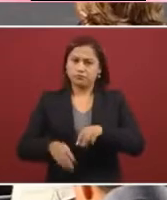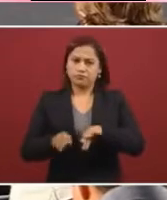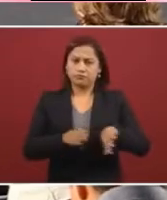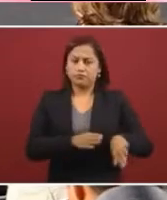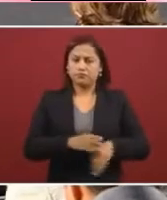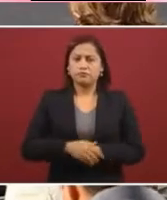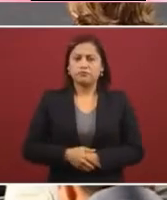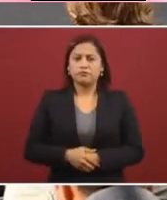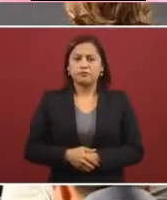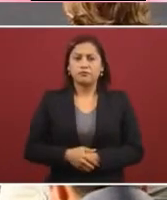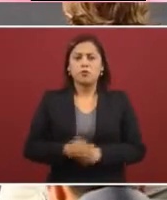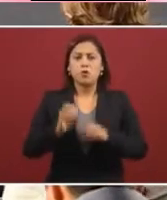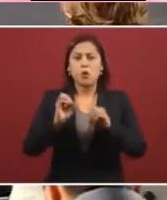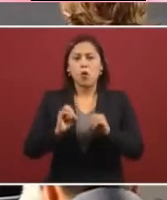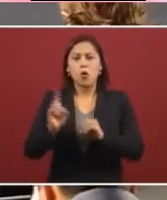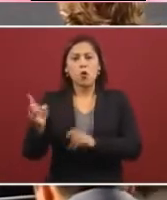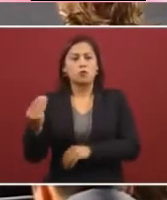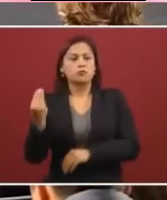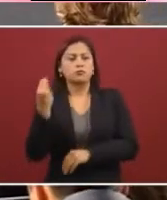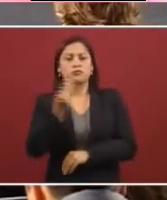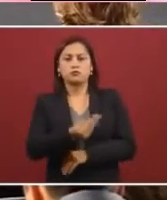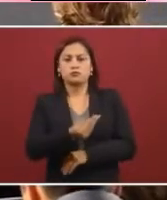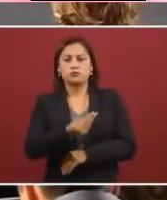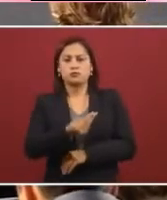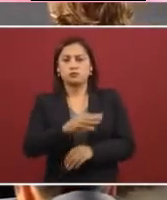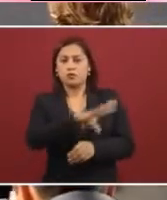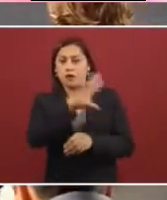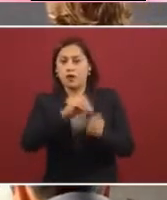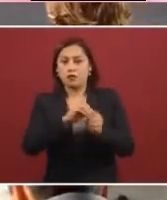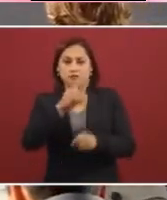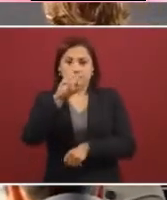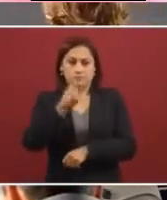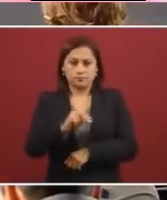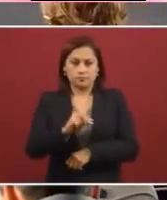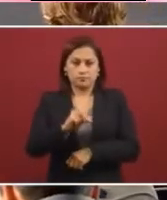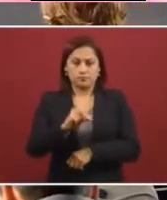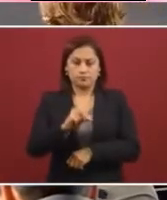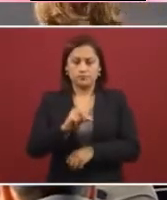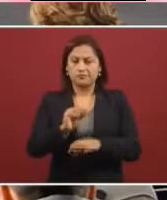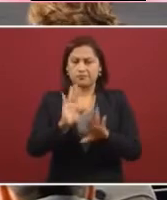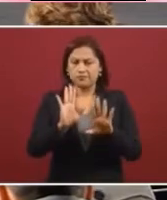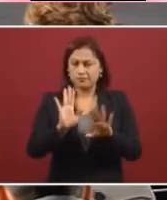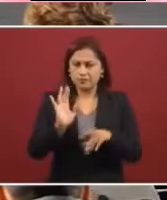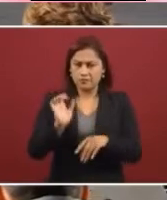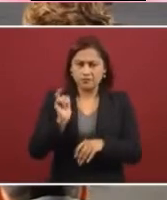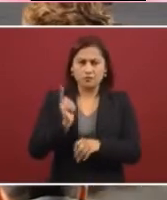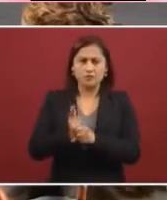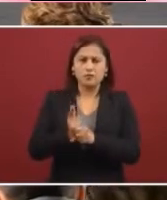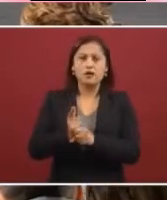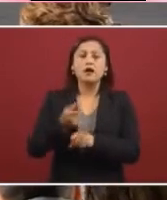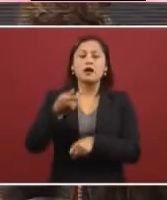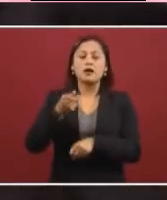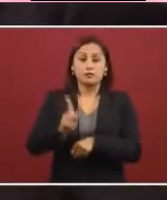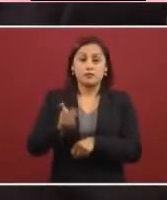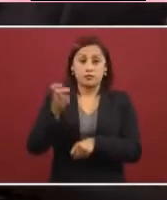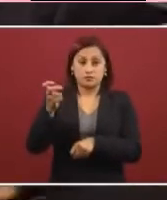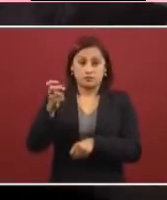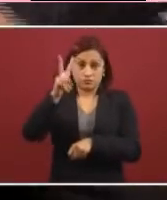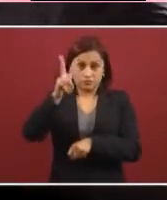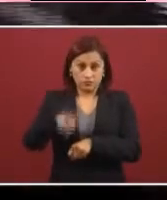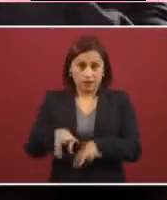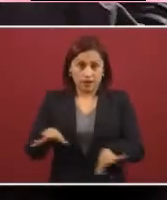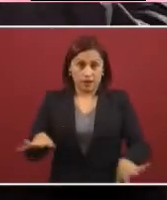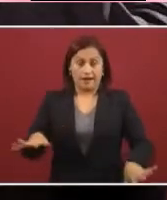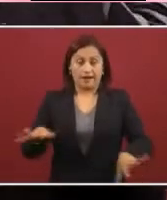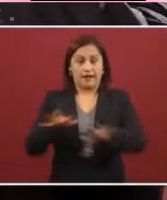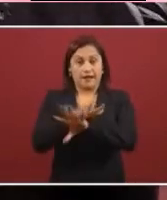of forgiveness, or he didn't give it completely. However, there is some kind